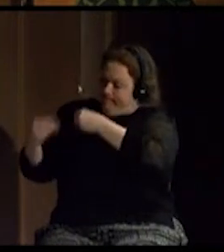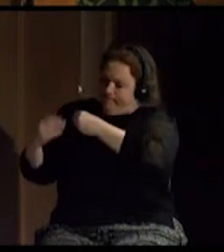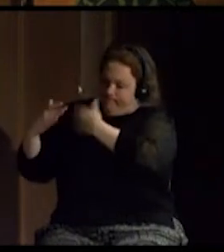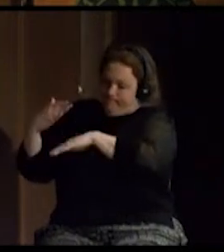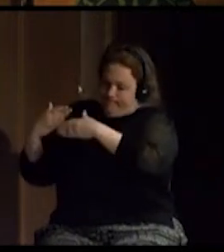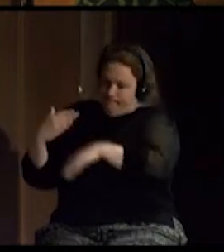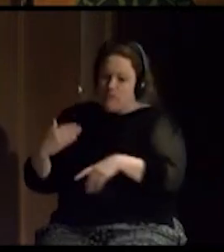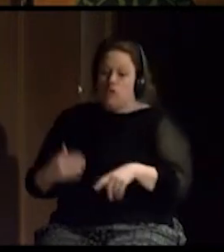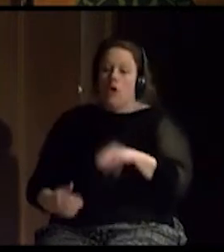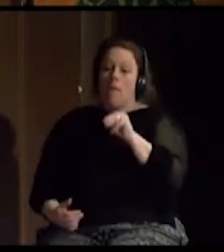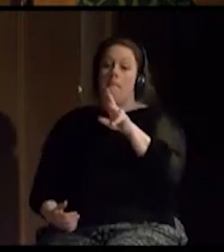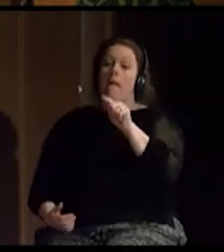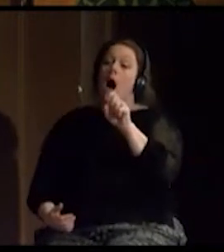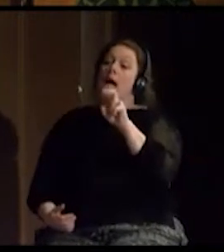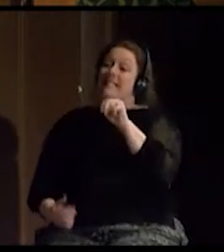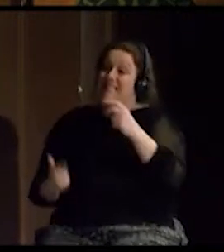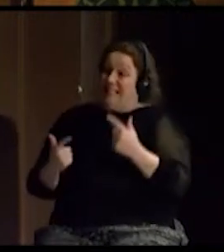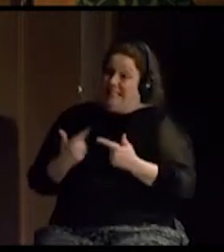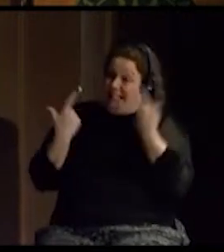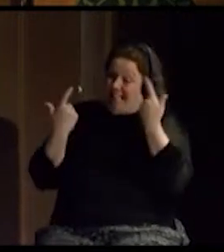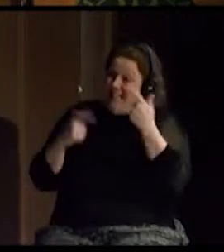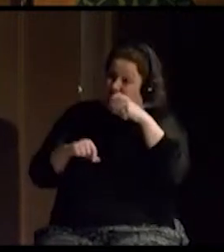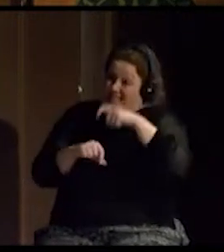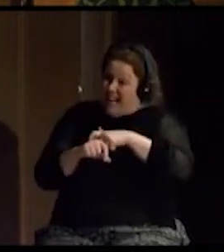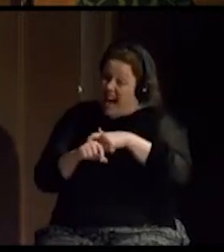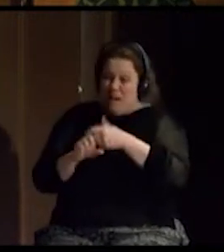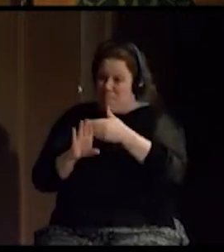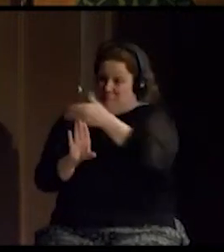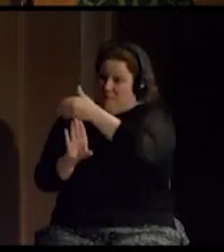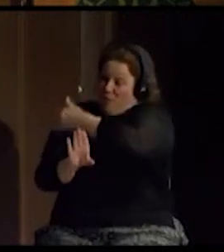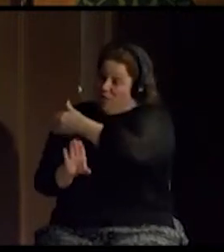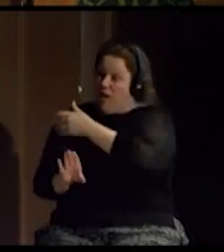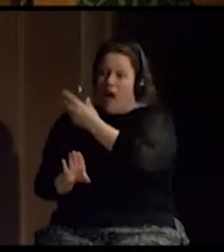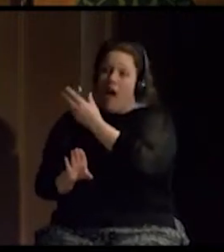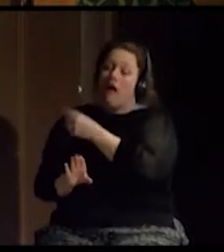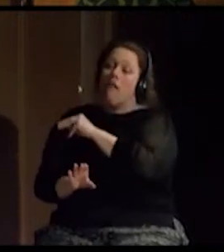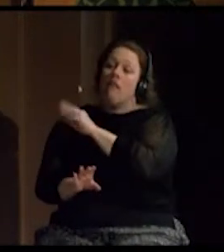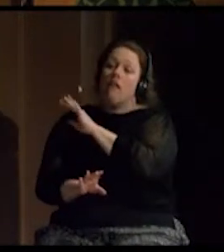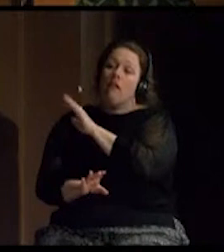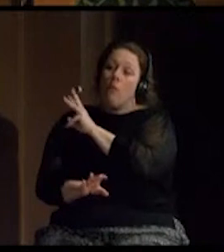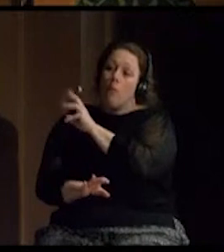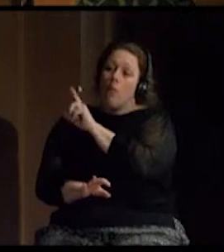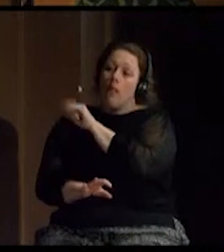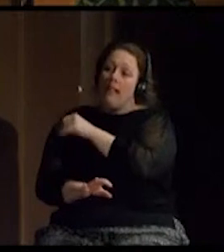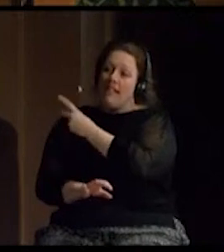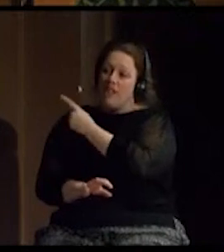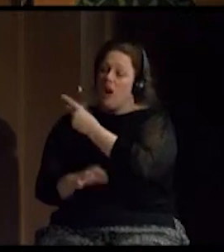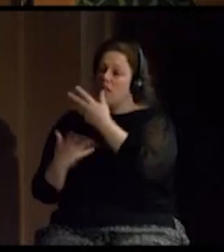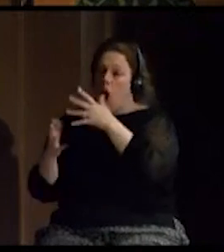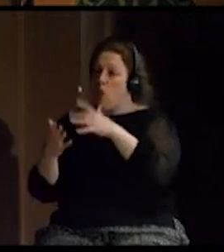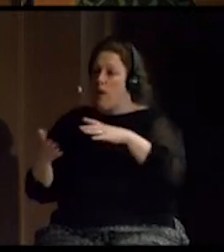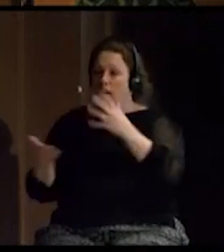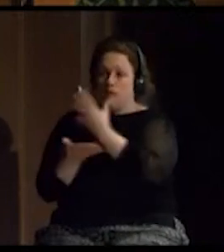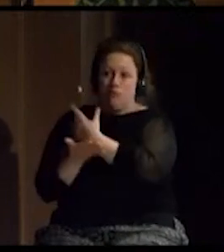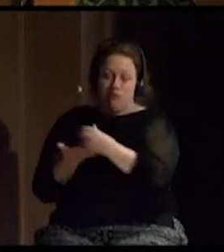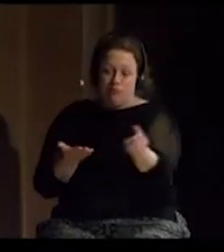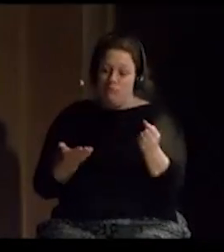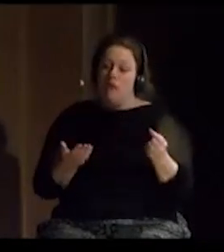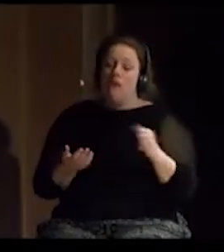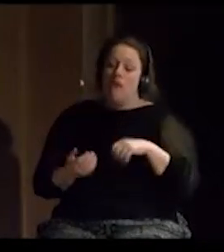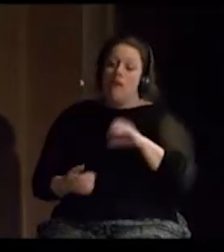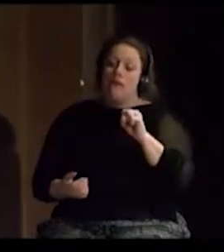the time that mutton had lived, and by 1857, in the Stoa territory where mutton was most likely acquired, the